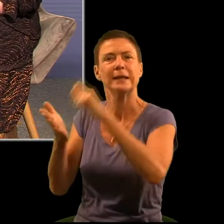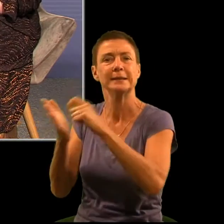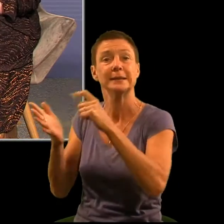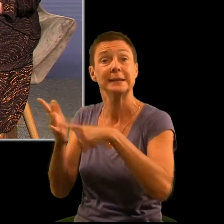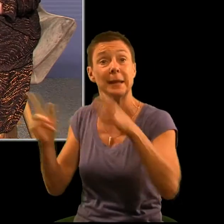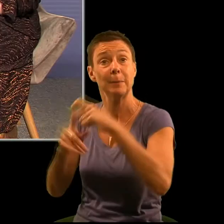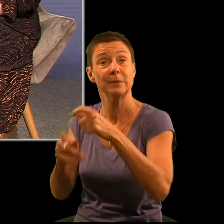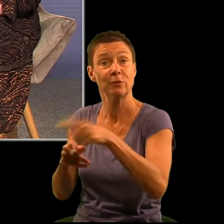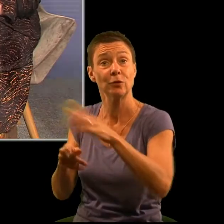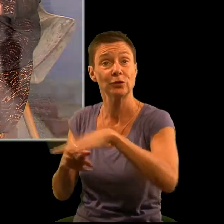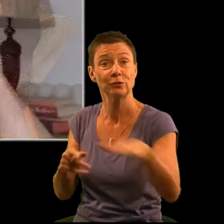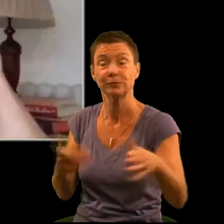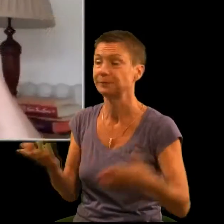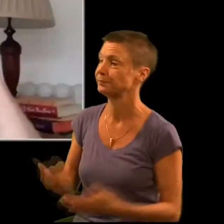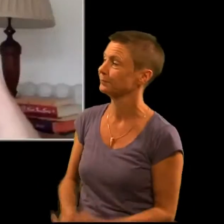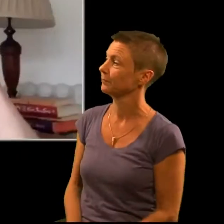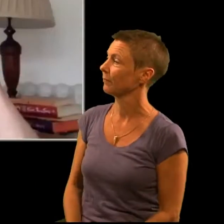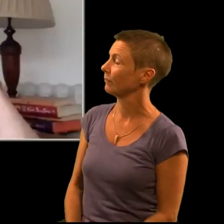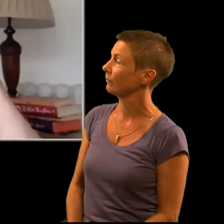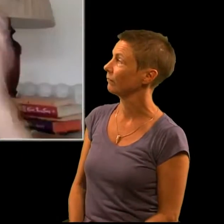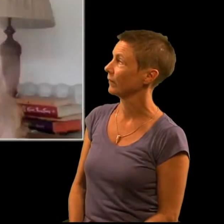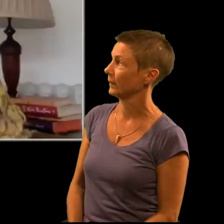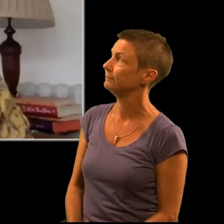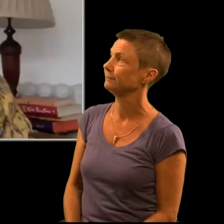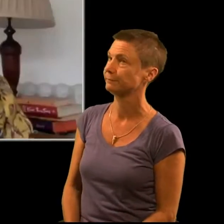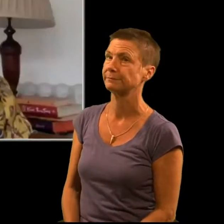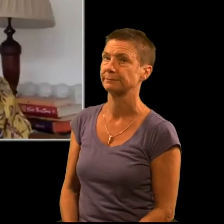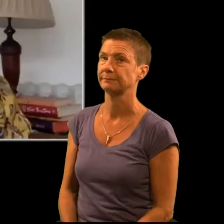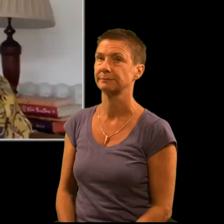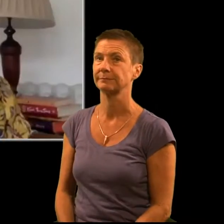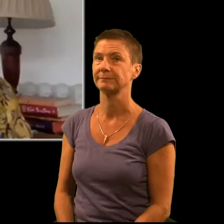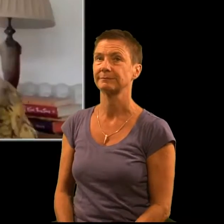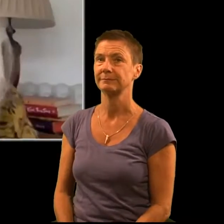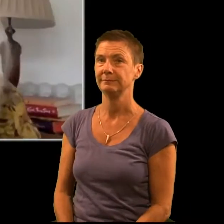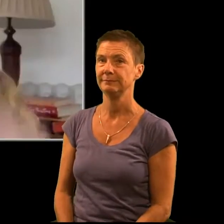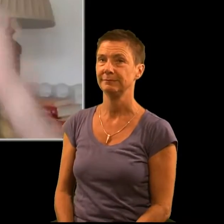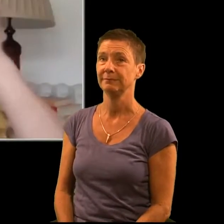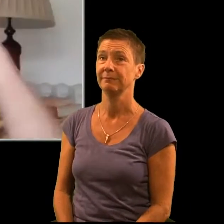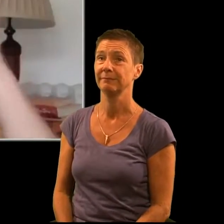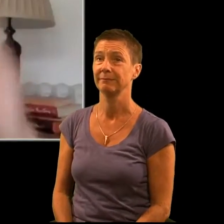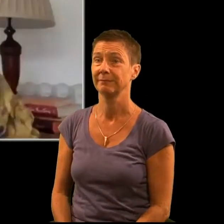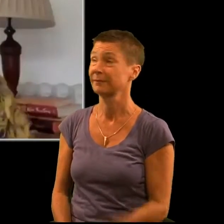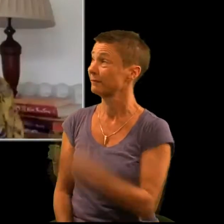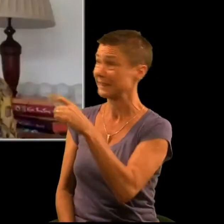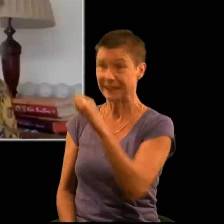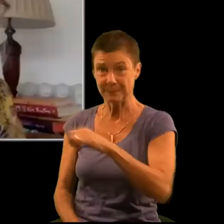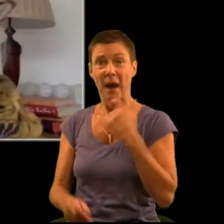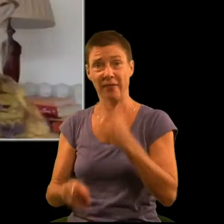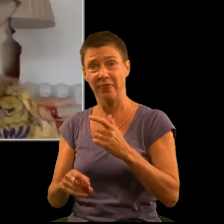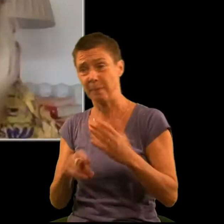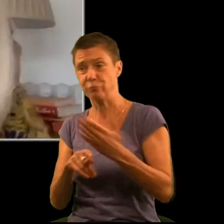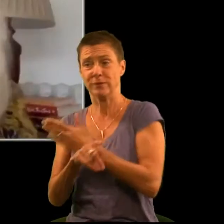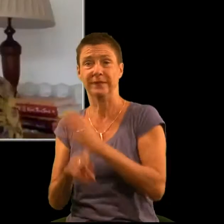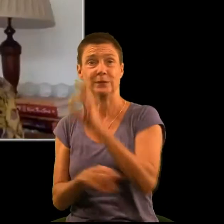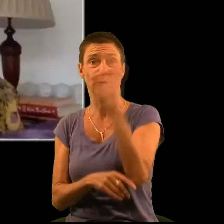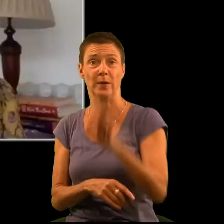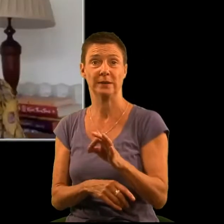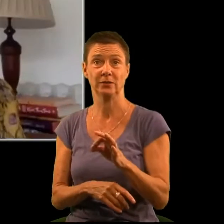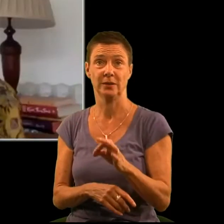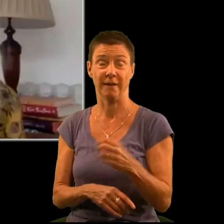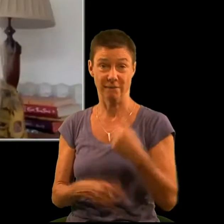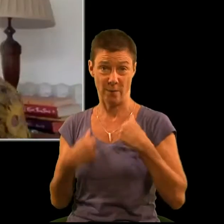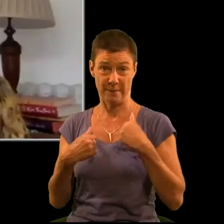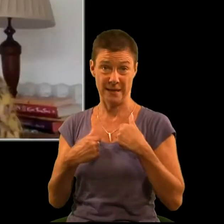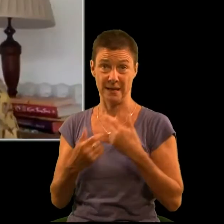I can, but I also want to answer the previous question, only because I've spent the whole